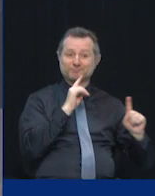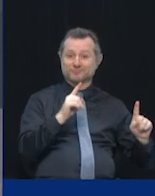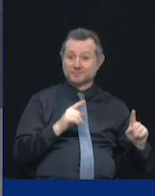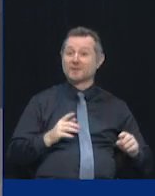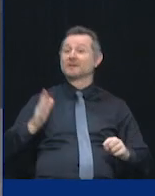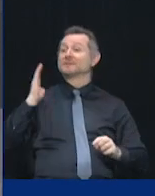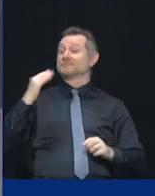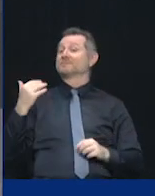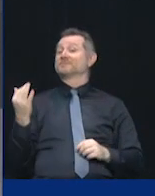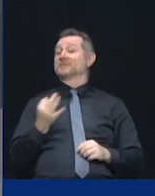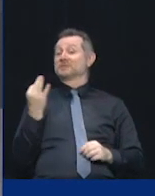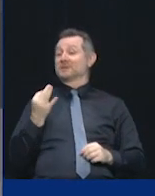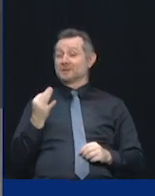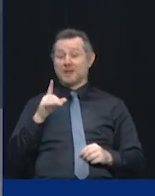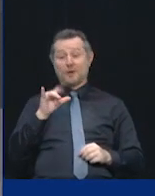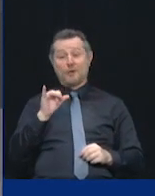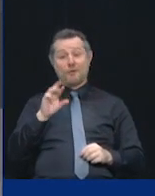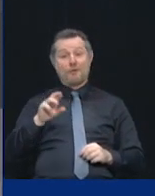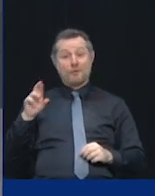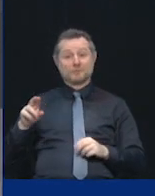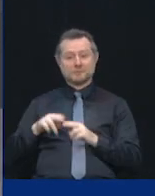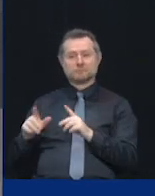Railroad hit a pandemic high of